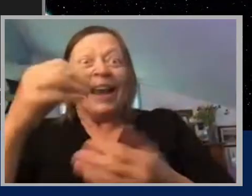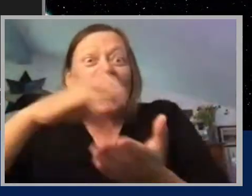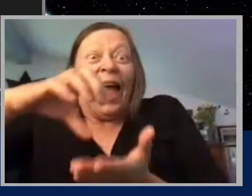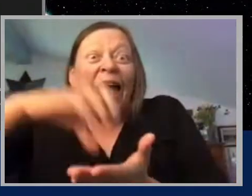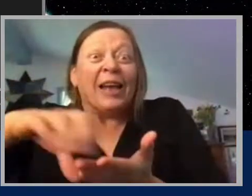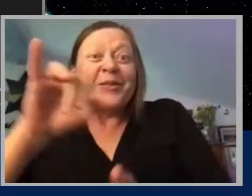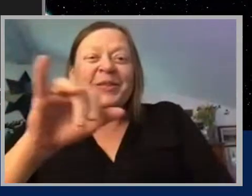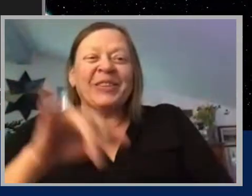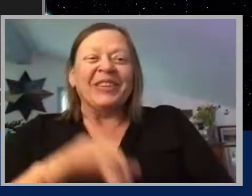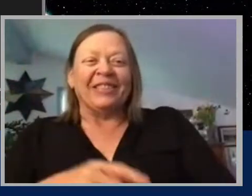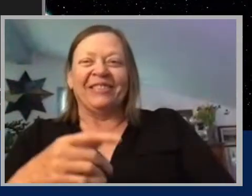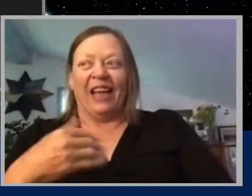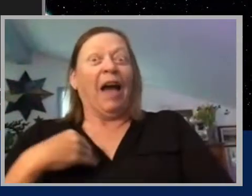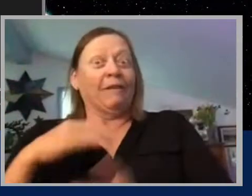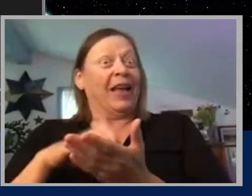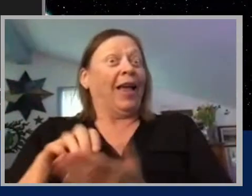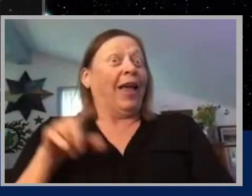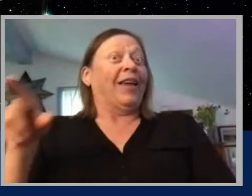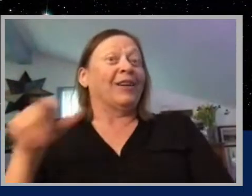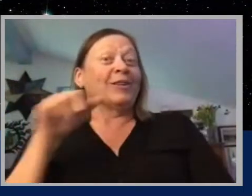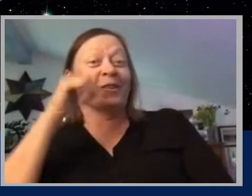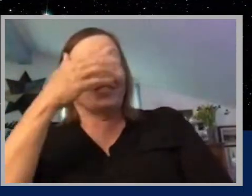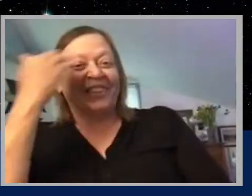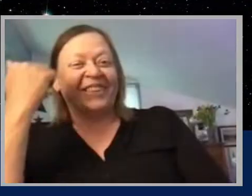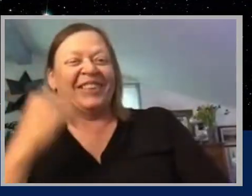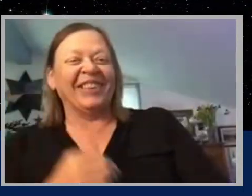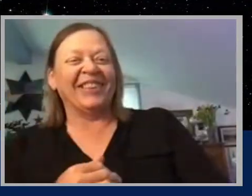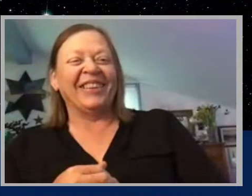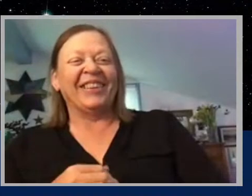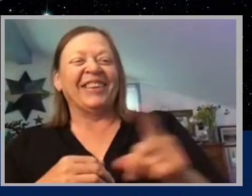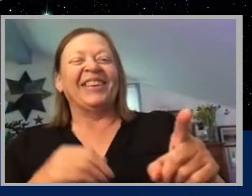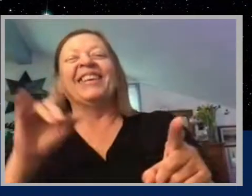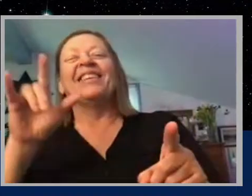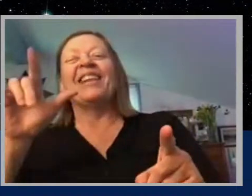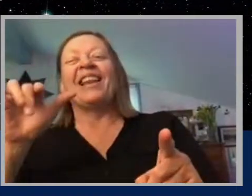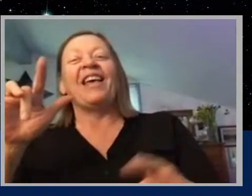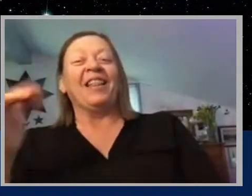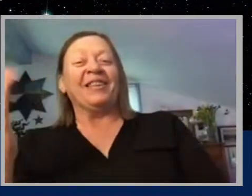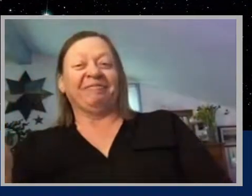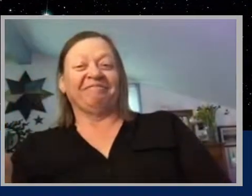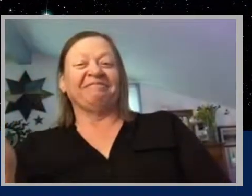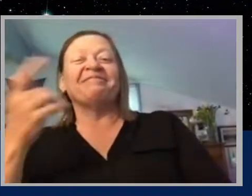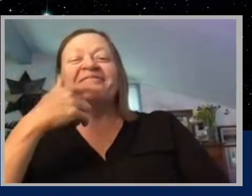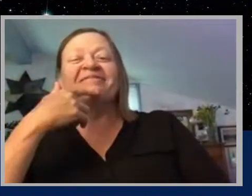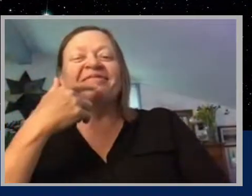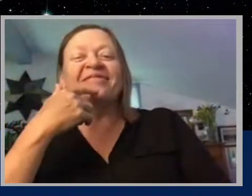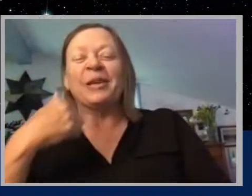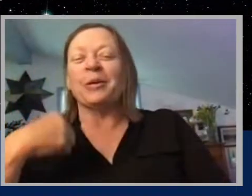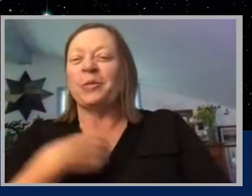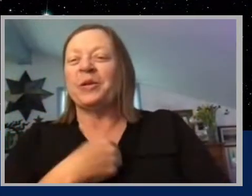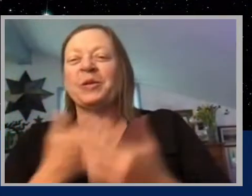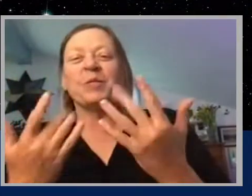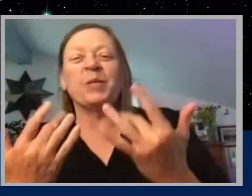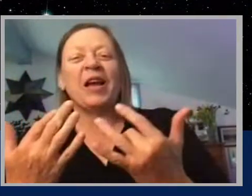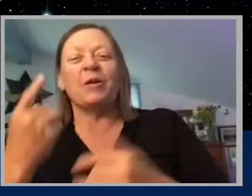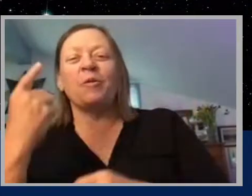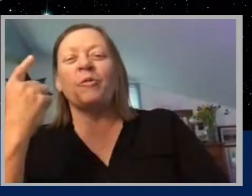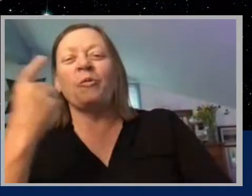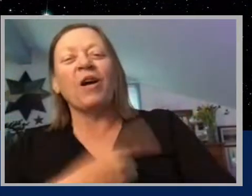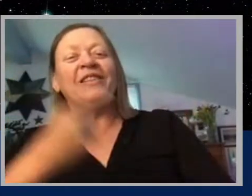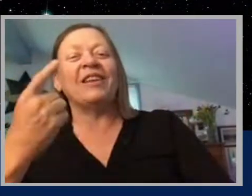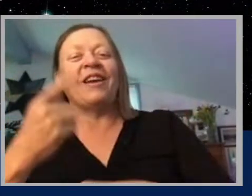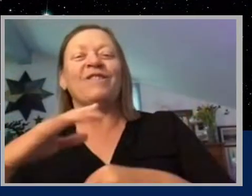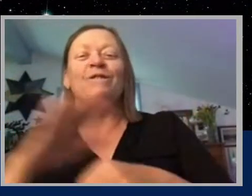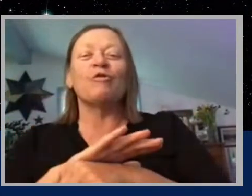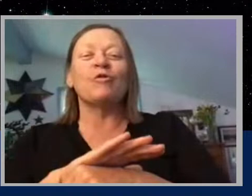Yeah. They made a cake. We had to wait a whole day because we went so far away for Artemis. So we it took us a little longer to get back to